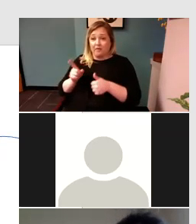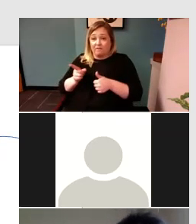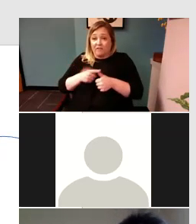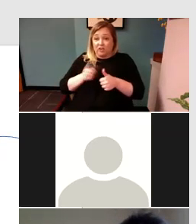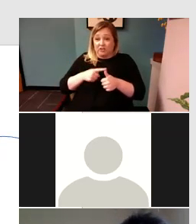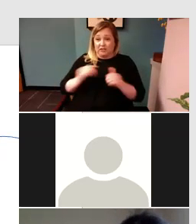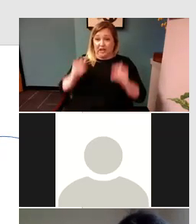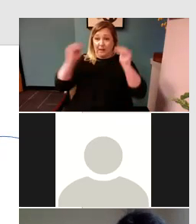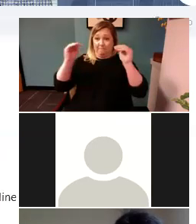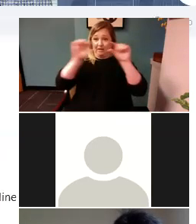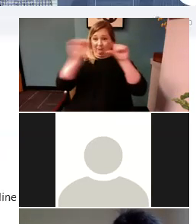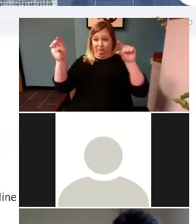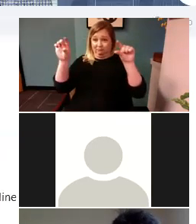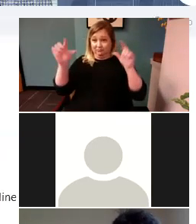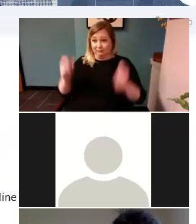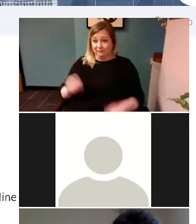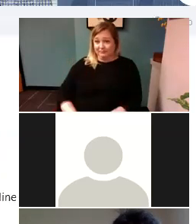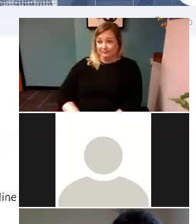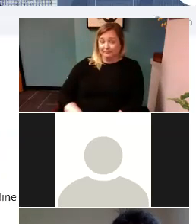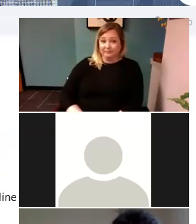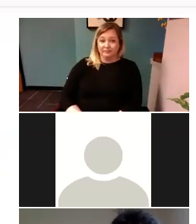thing later. Okay.